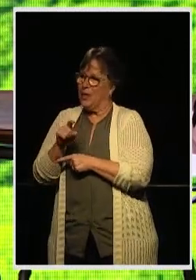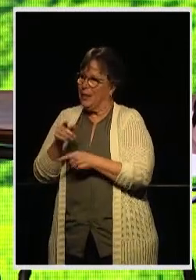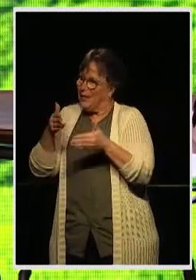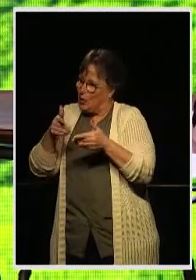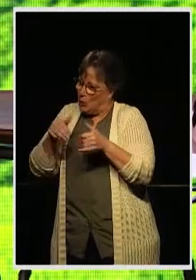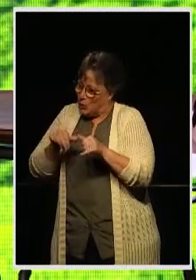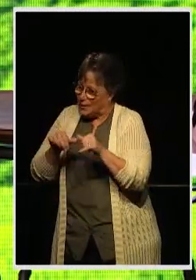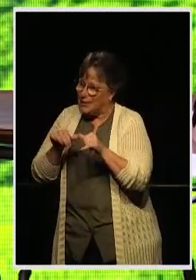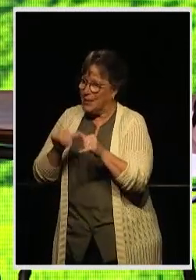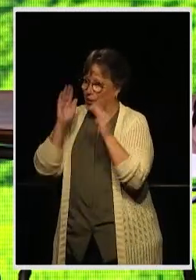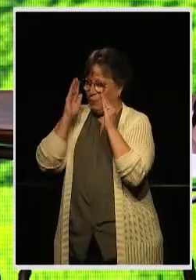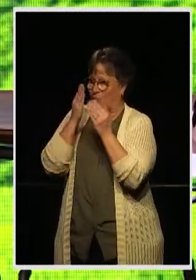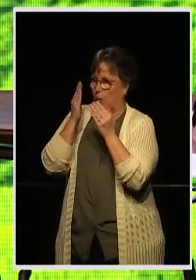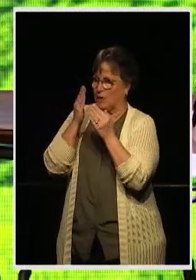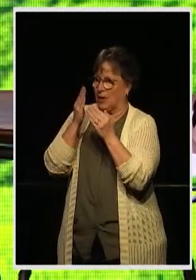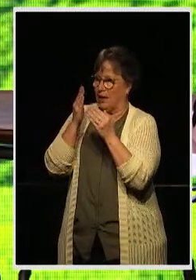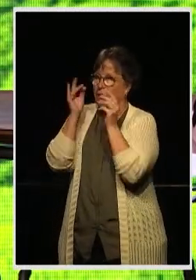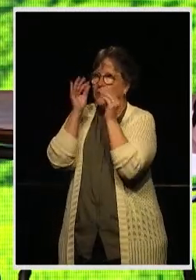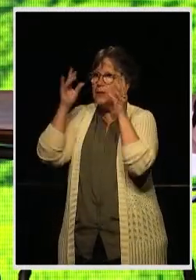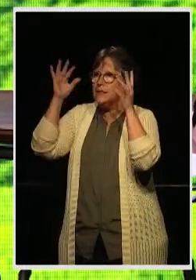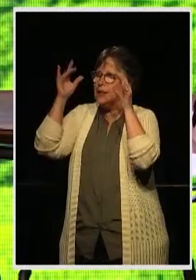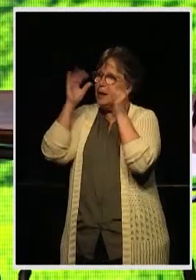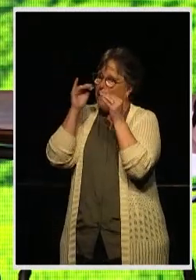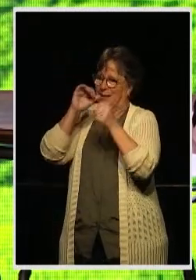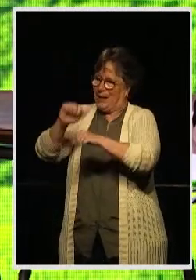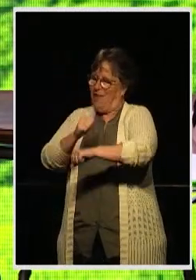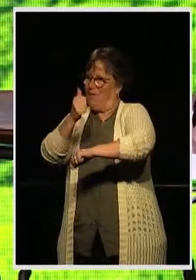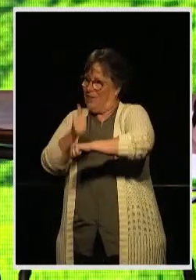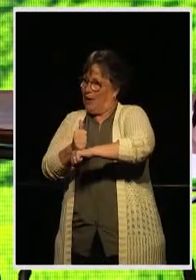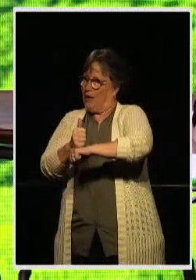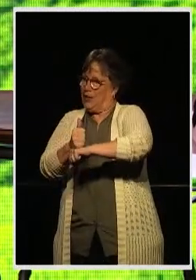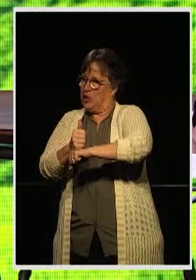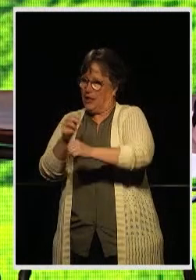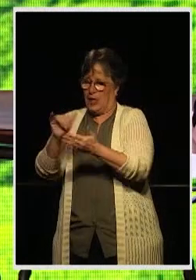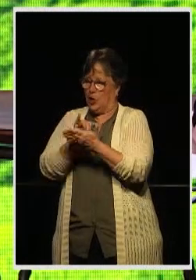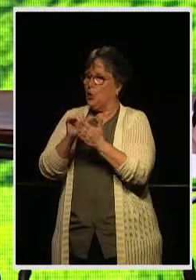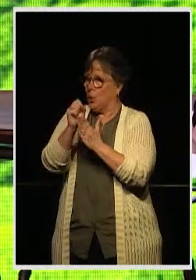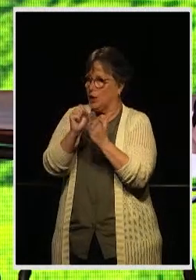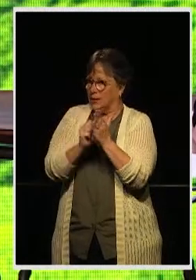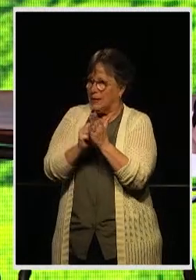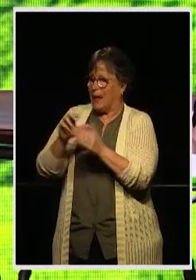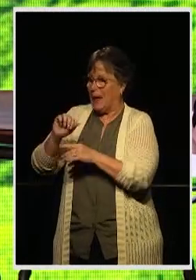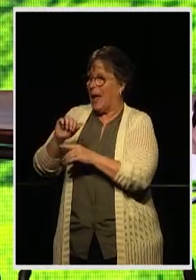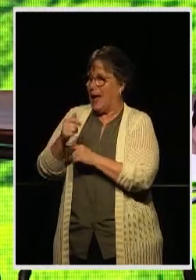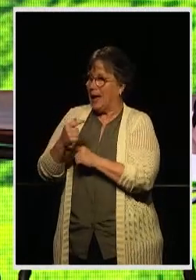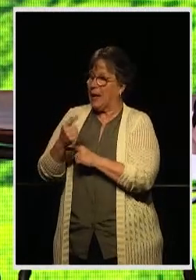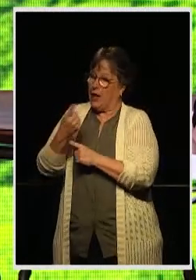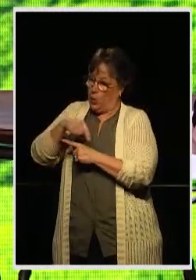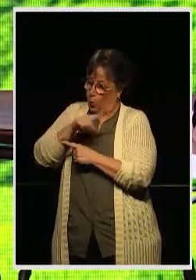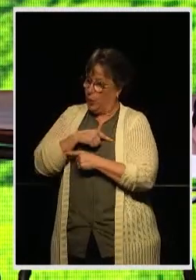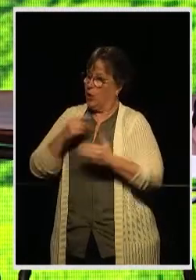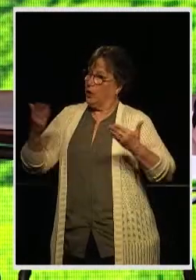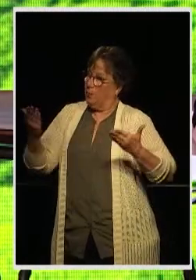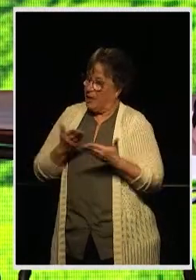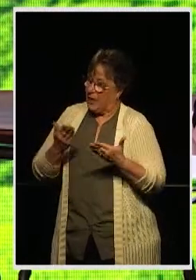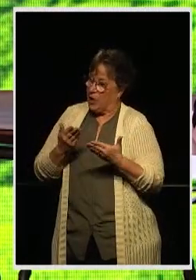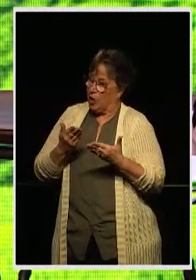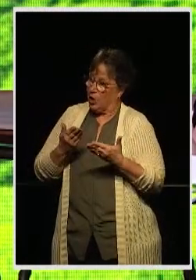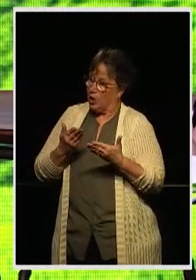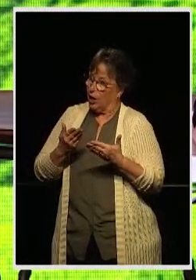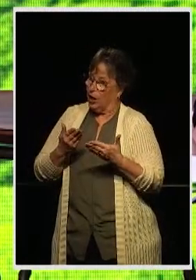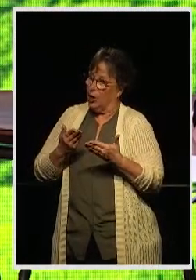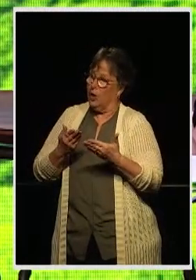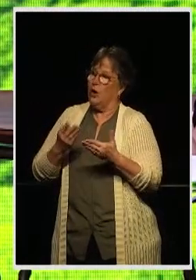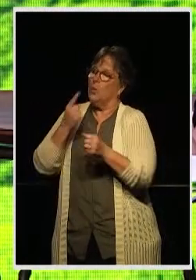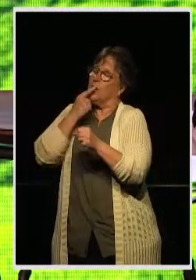on, that there's this incredible bedrock foundation to New York State agriculture, and we are going to be here, and we're committed to it, and